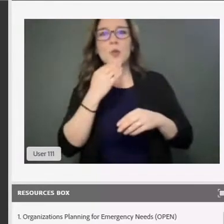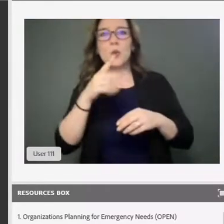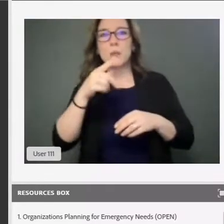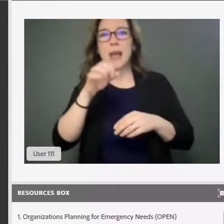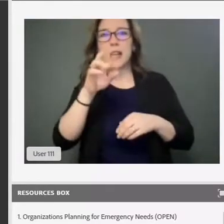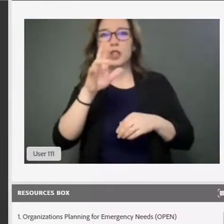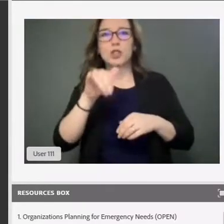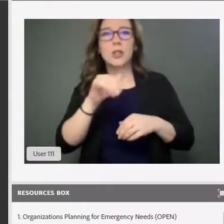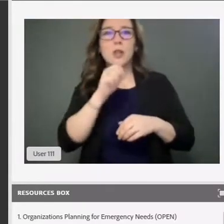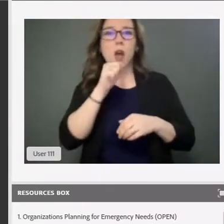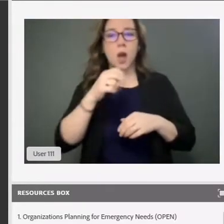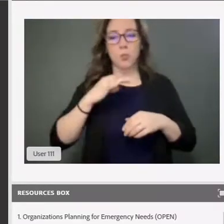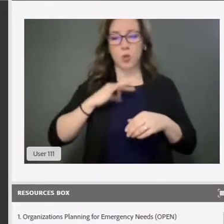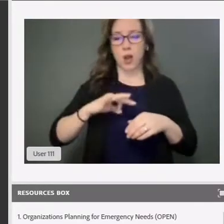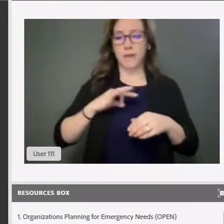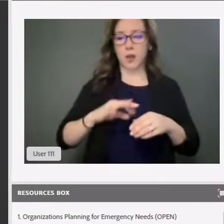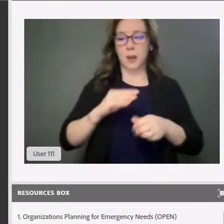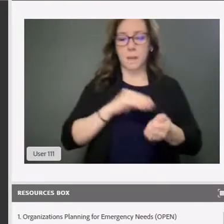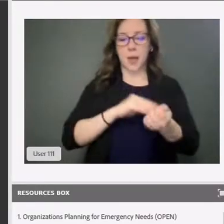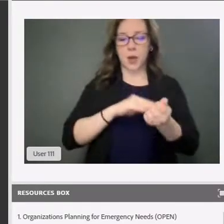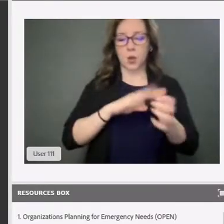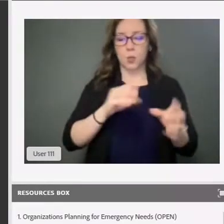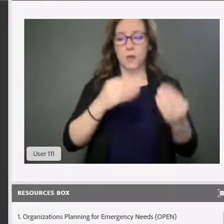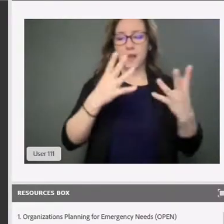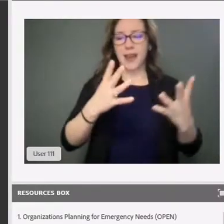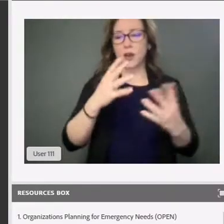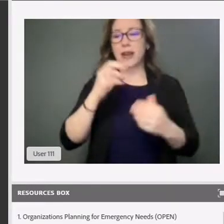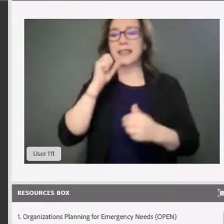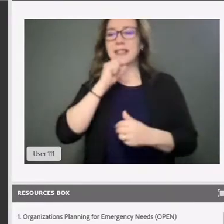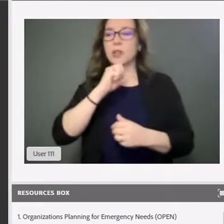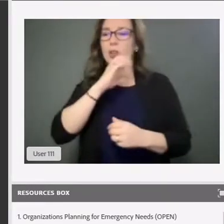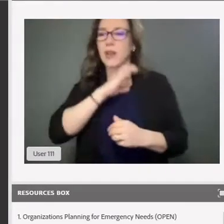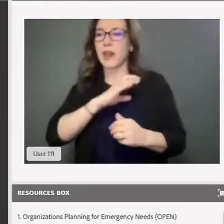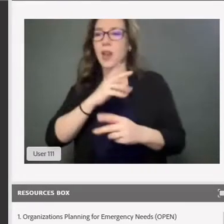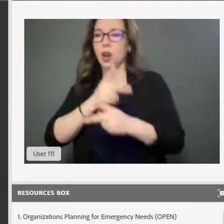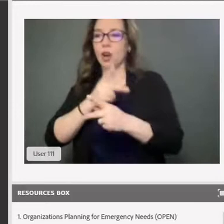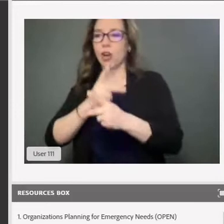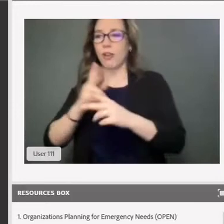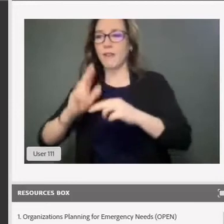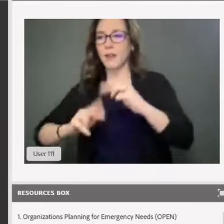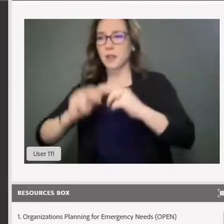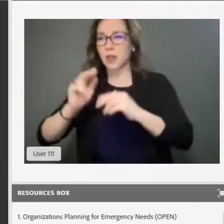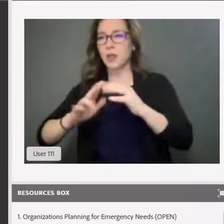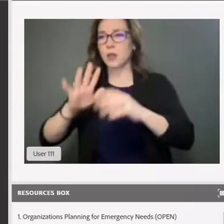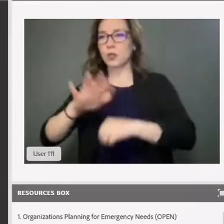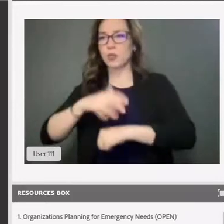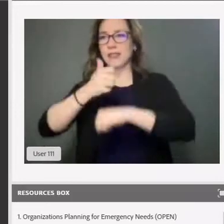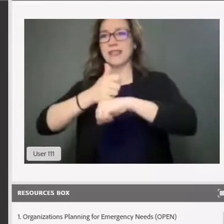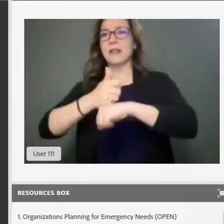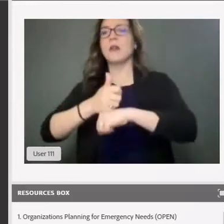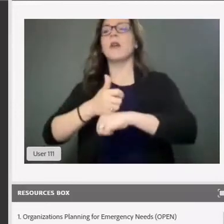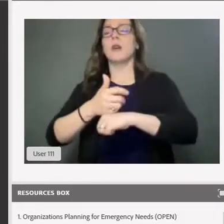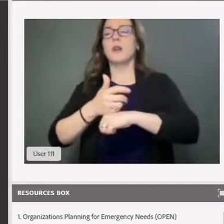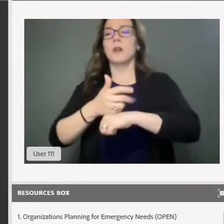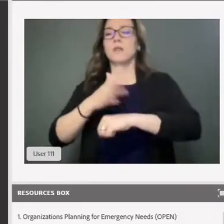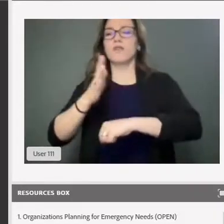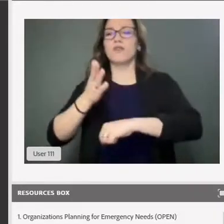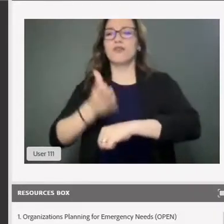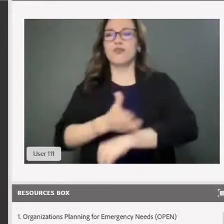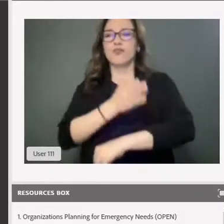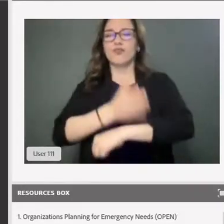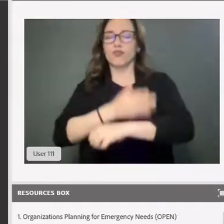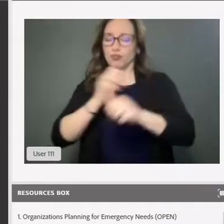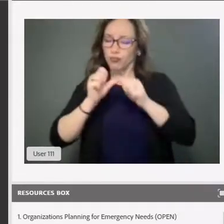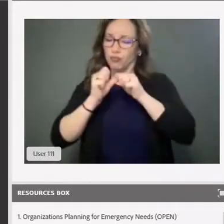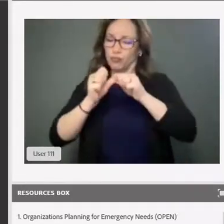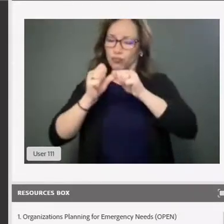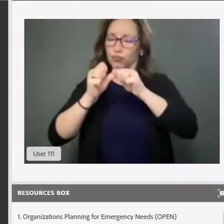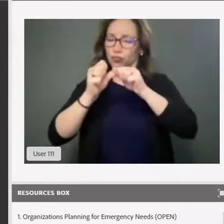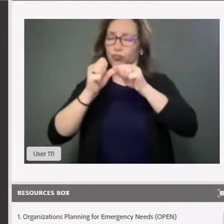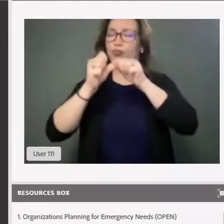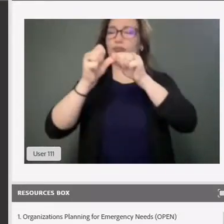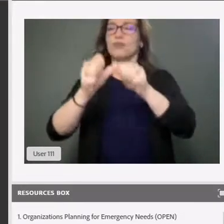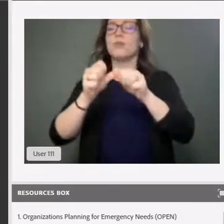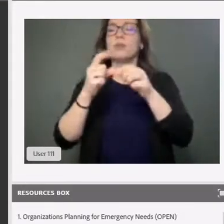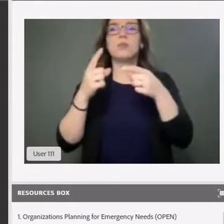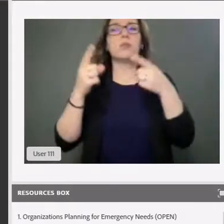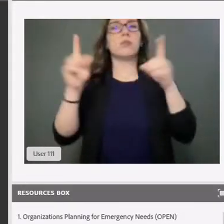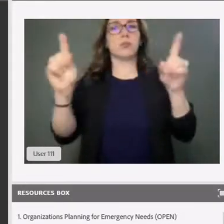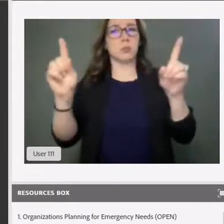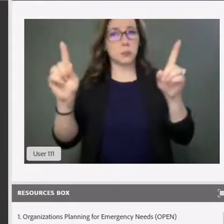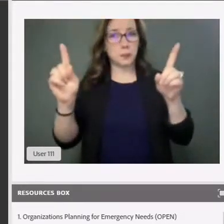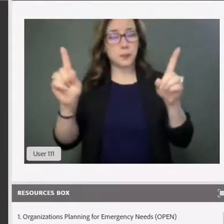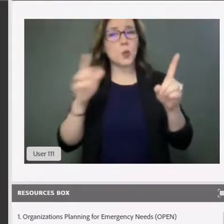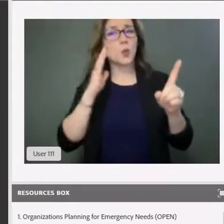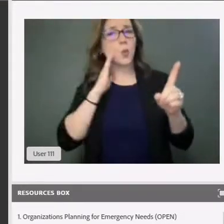medical providers, and senior care facilities to bolster their resilience to all hazards. I'm sure, as all of you emergency managers